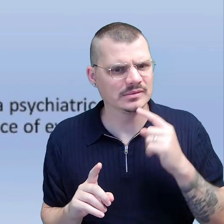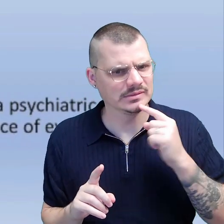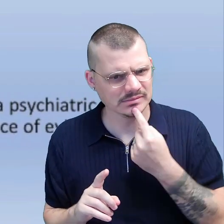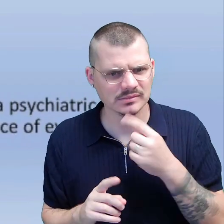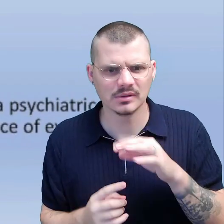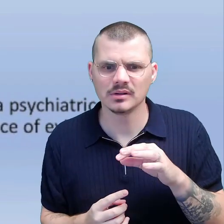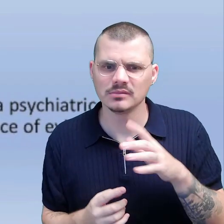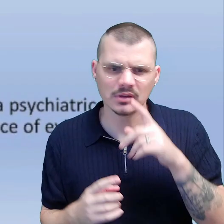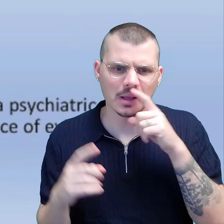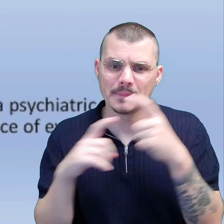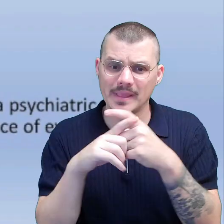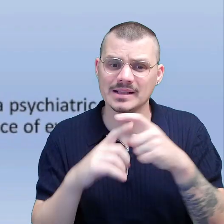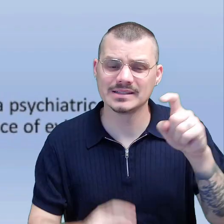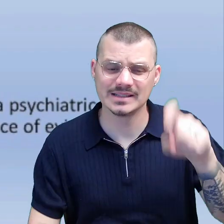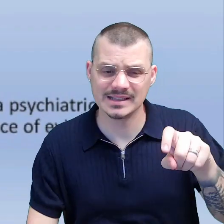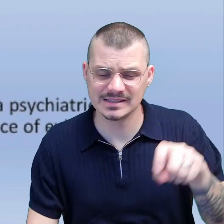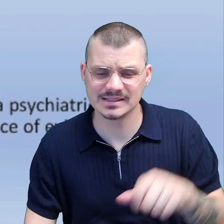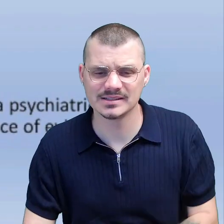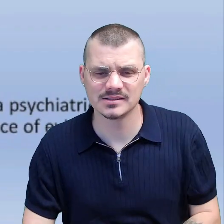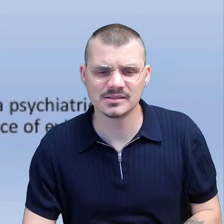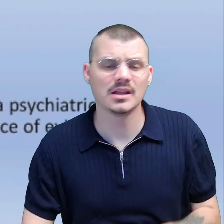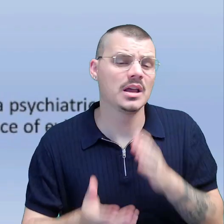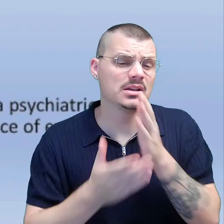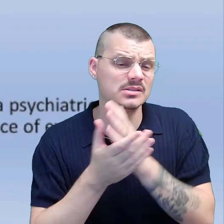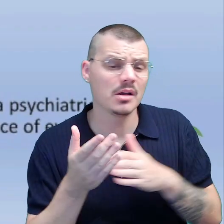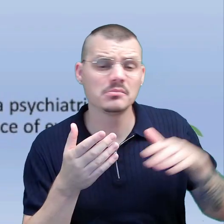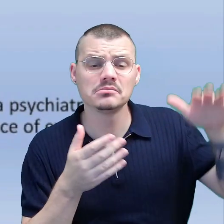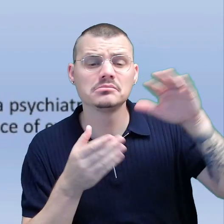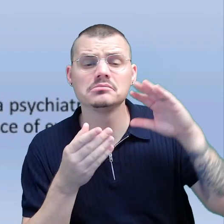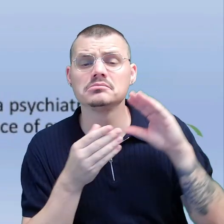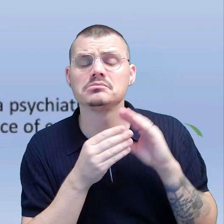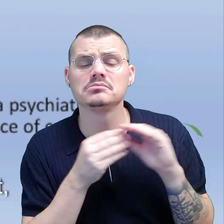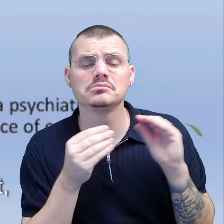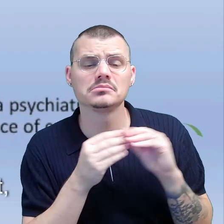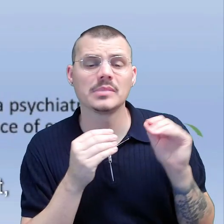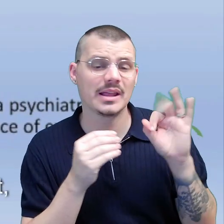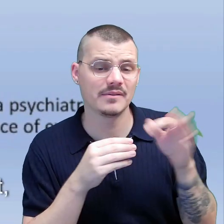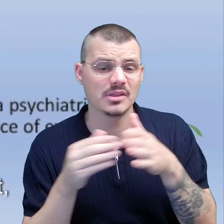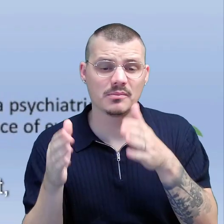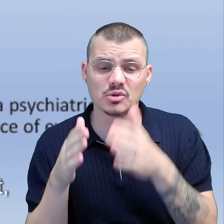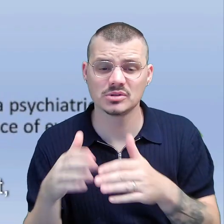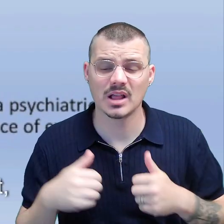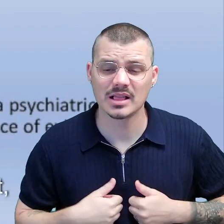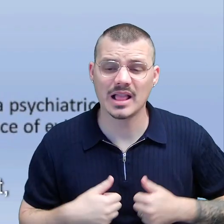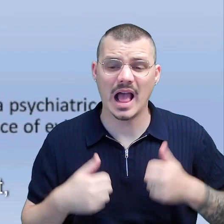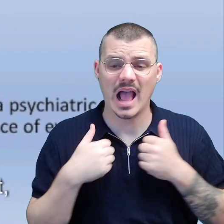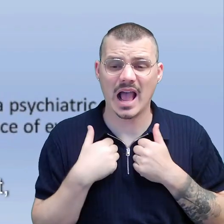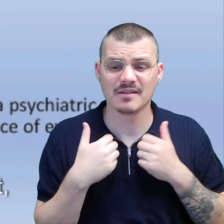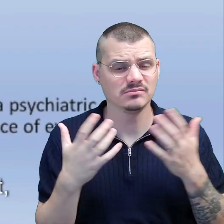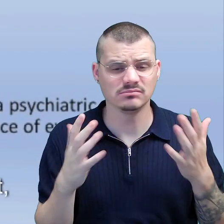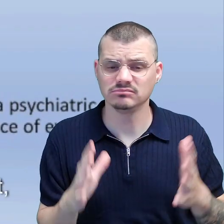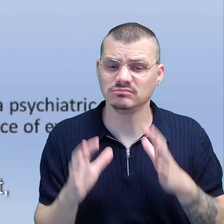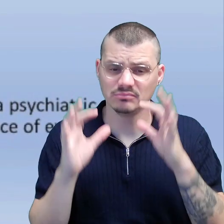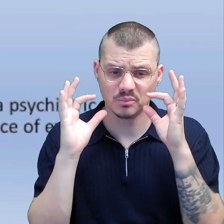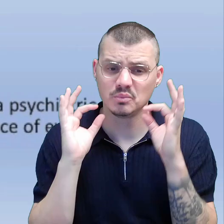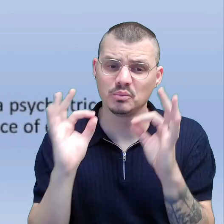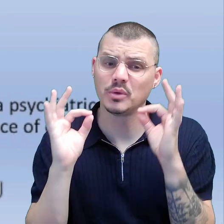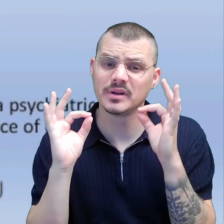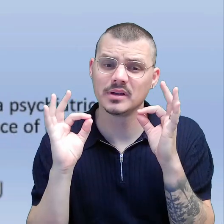needs. Some people would say, if the person's life is absolutely